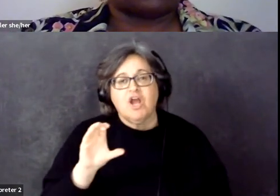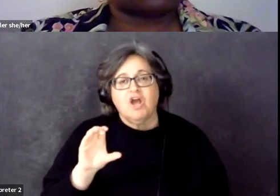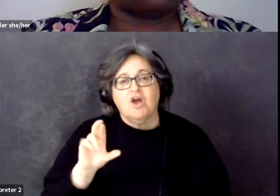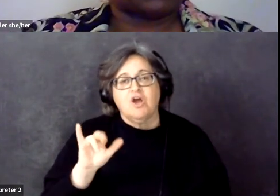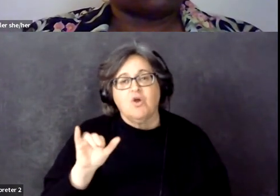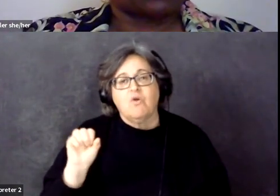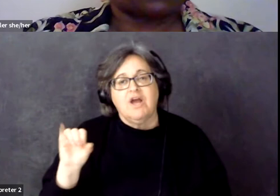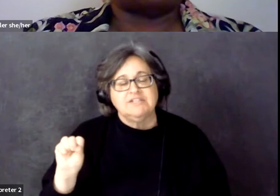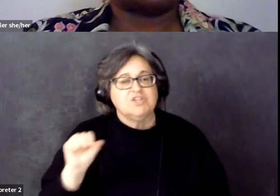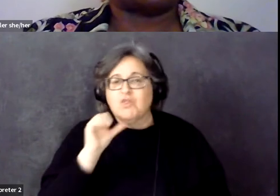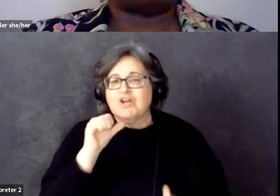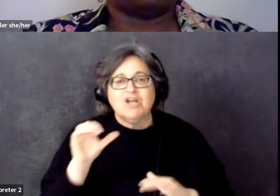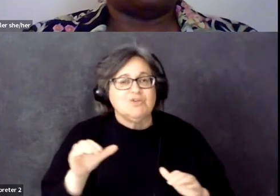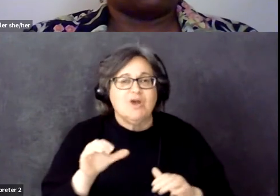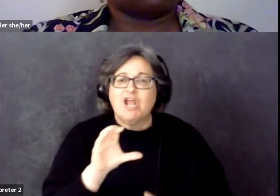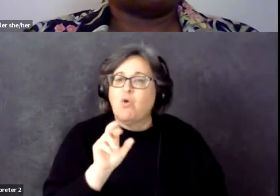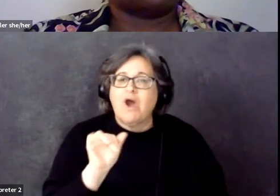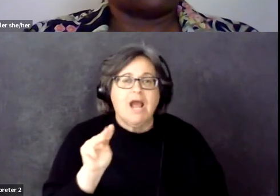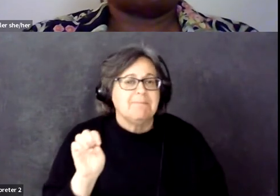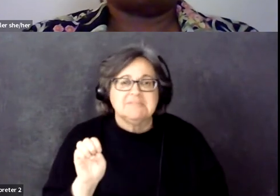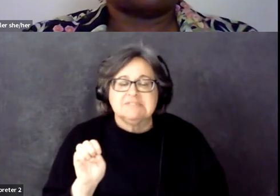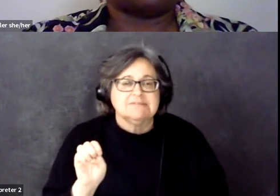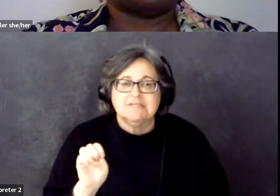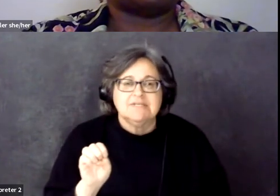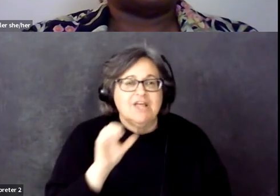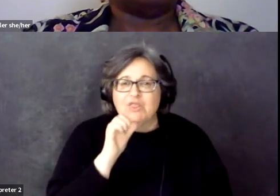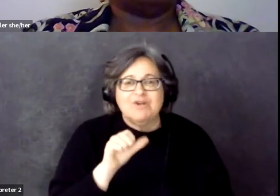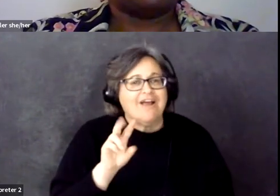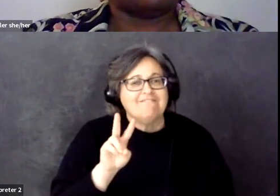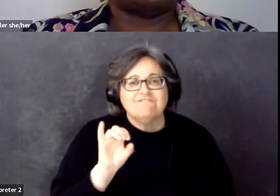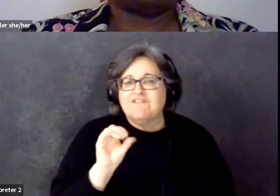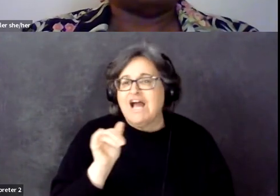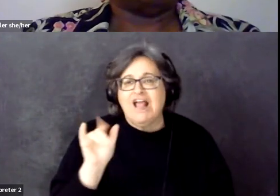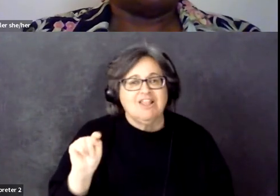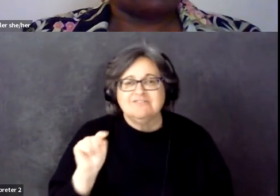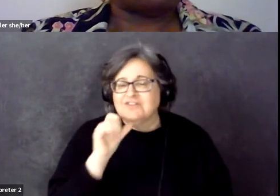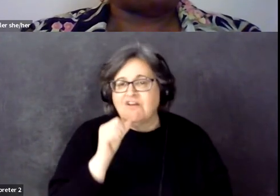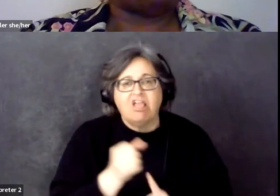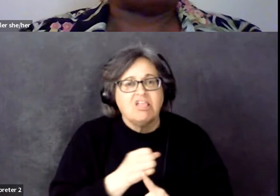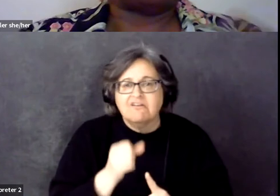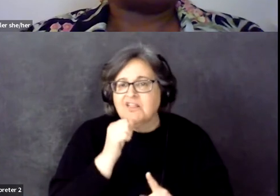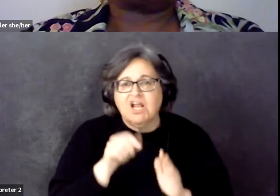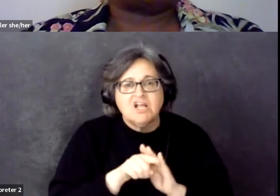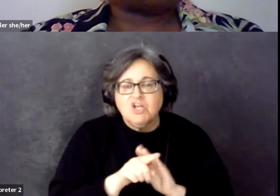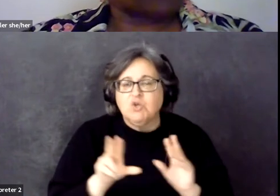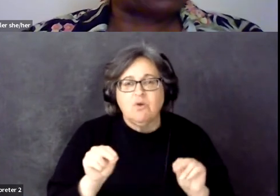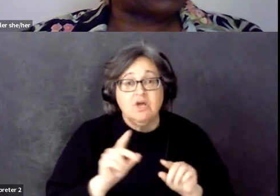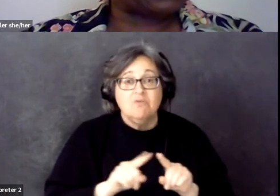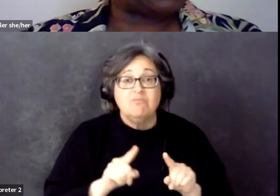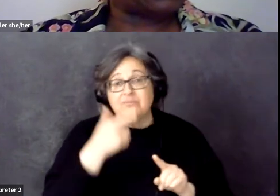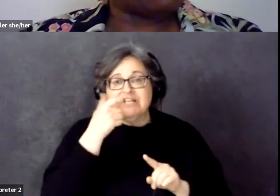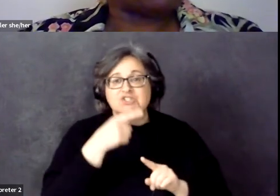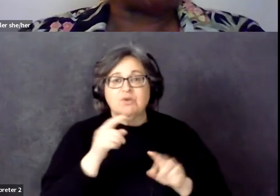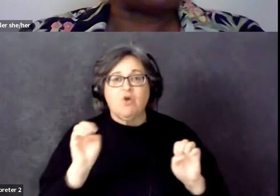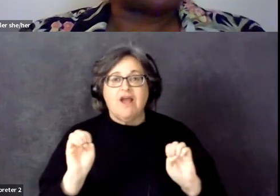who are not committing crimes and who are not violent. And but because they're in